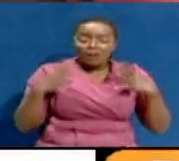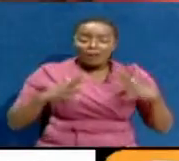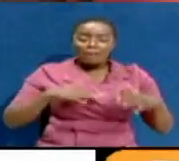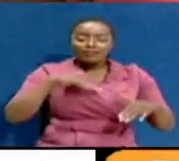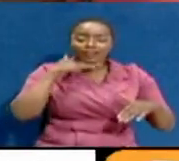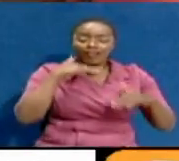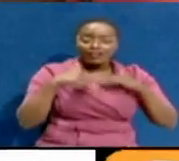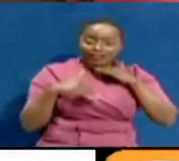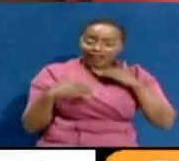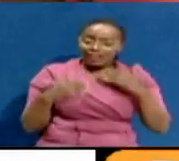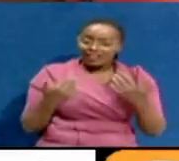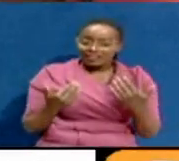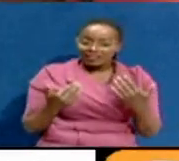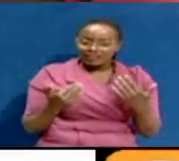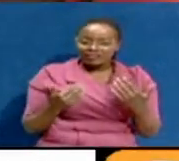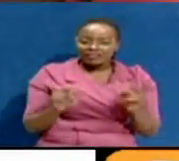life,